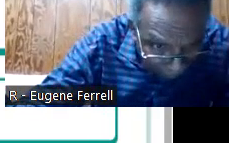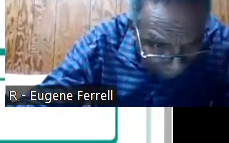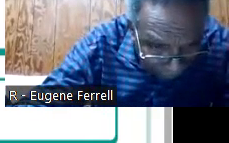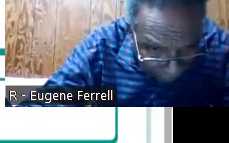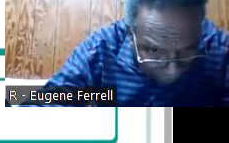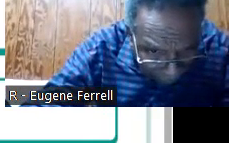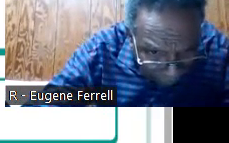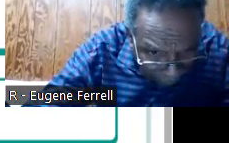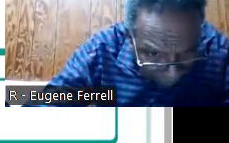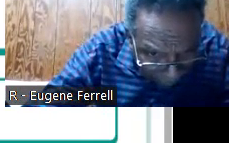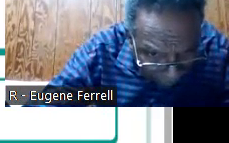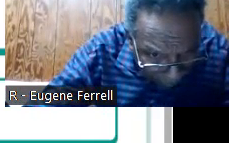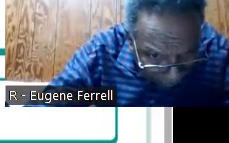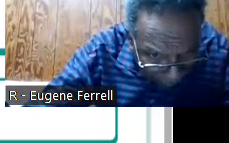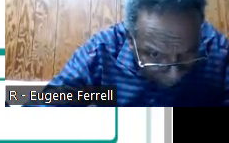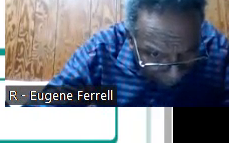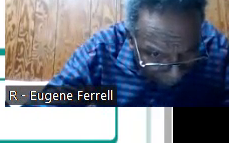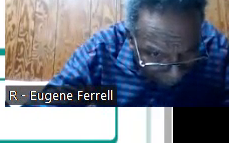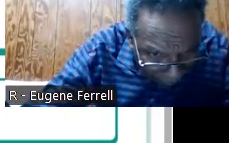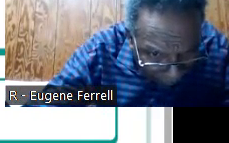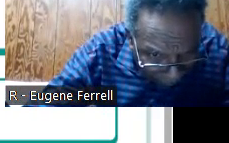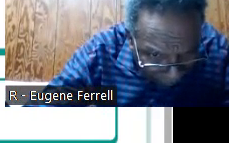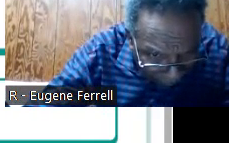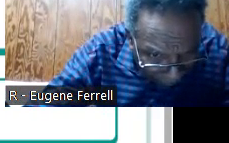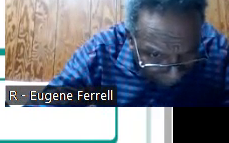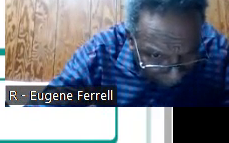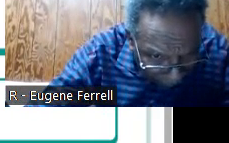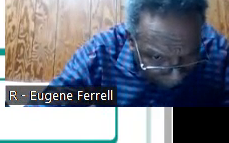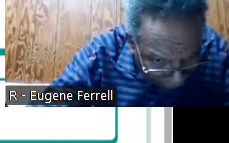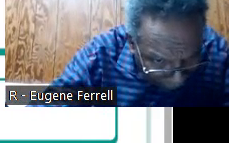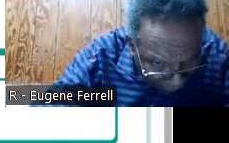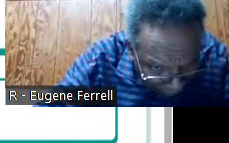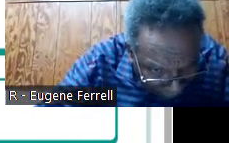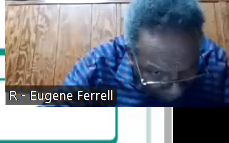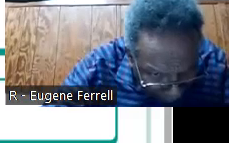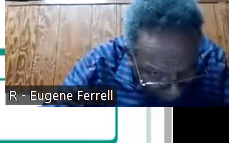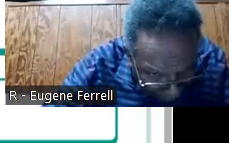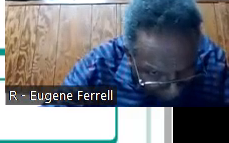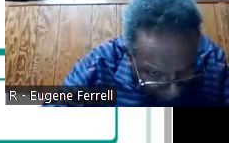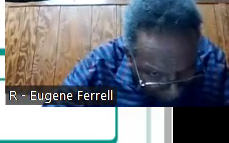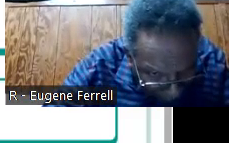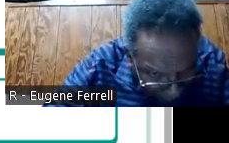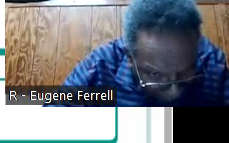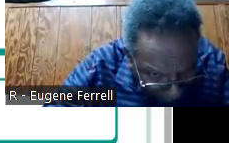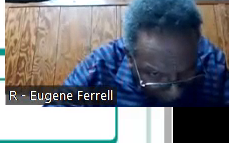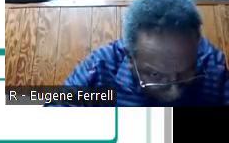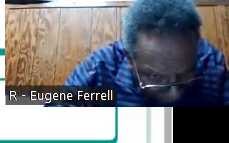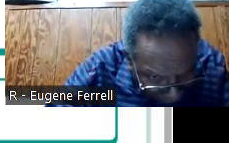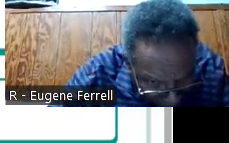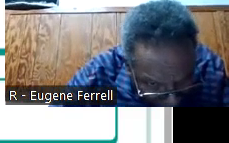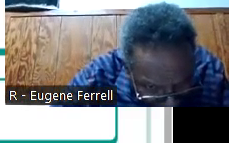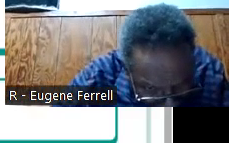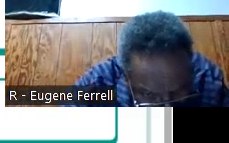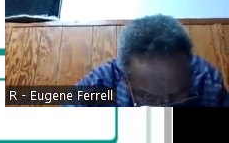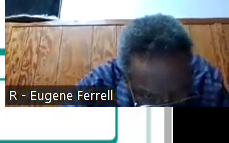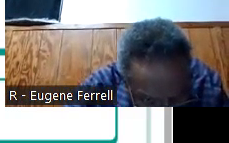burning devices is an important conversation for January. So I added that there. And then I also added to this list of